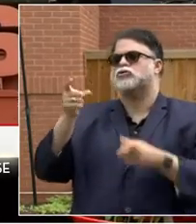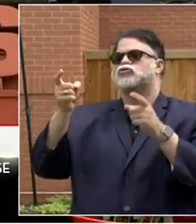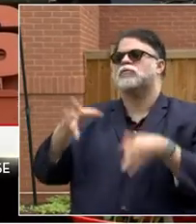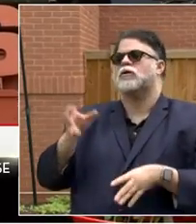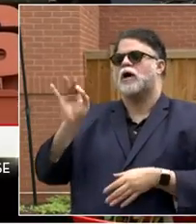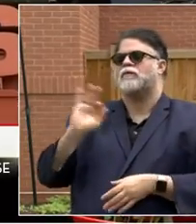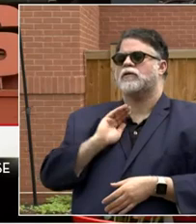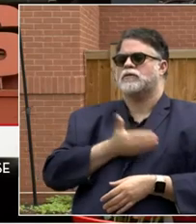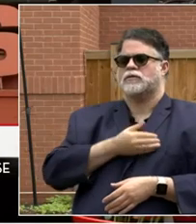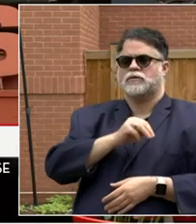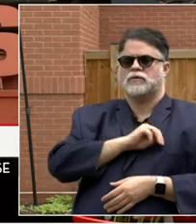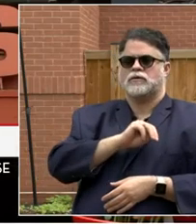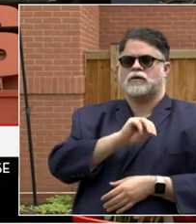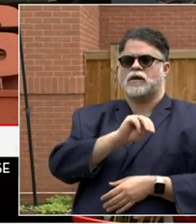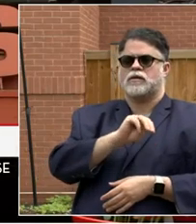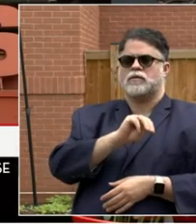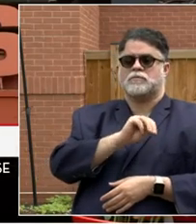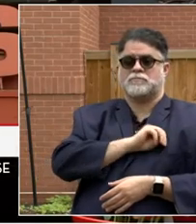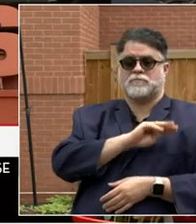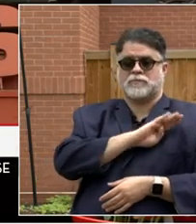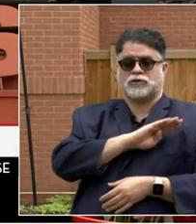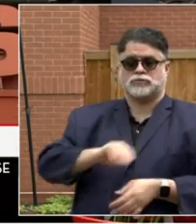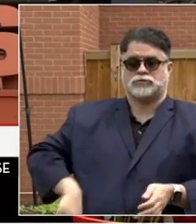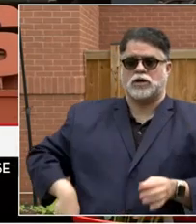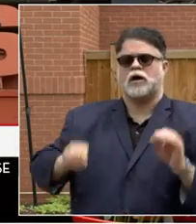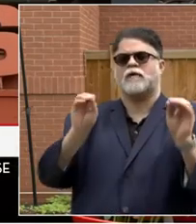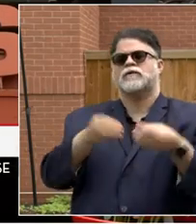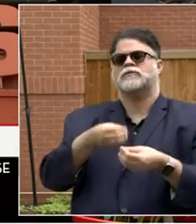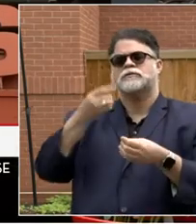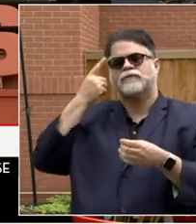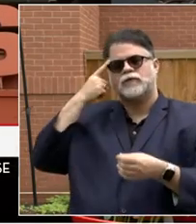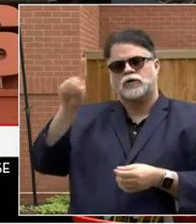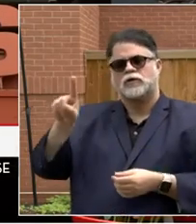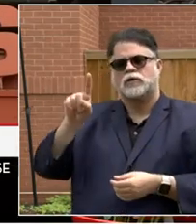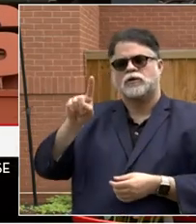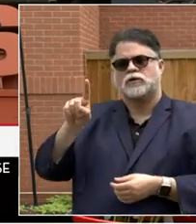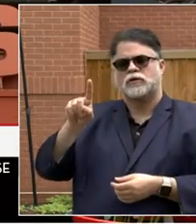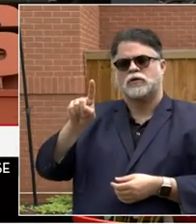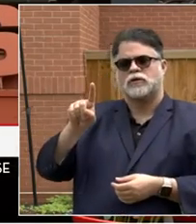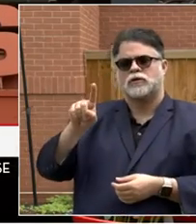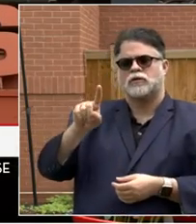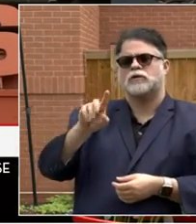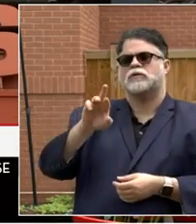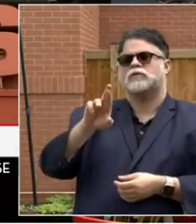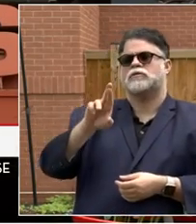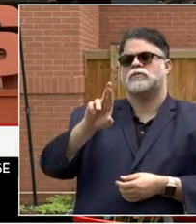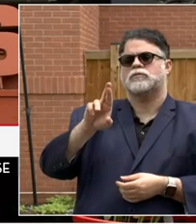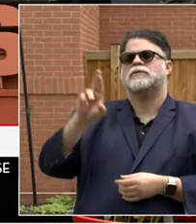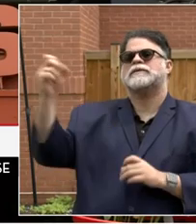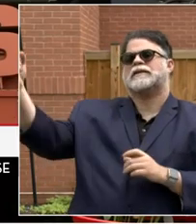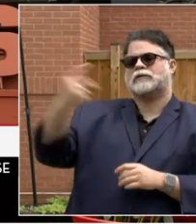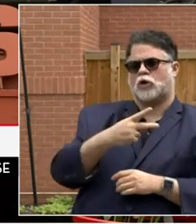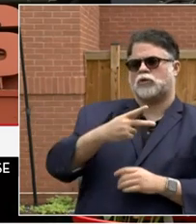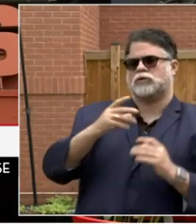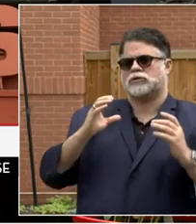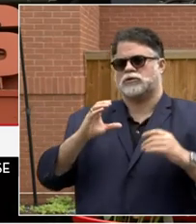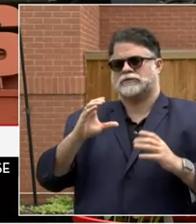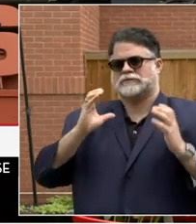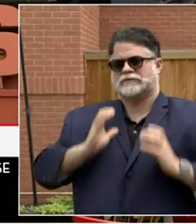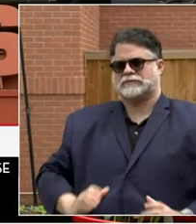Office on Returning Citizens. Hillary Cairns is also right here. She is the Director